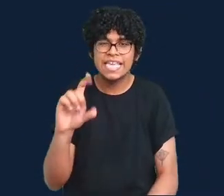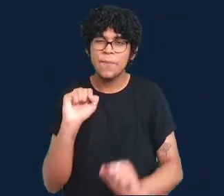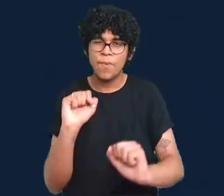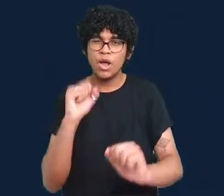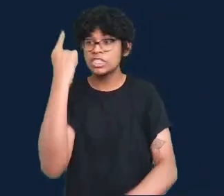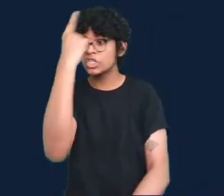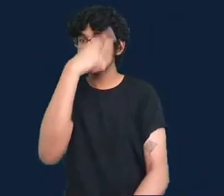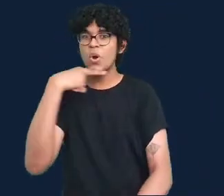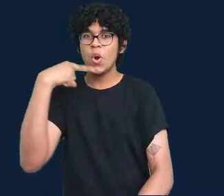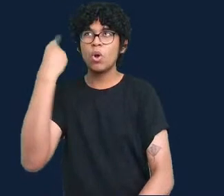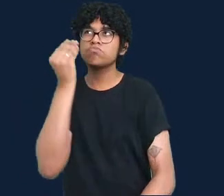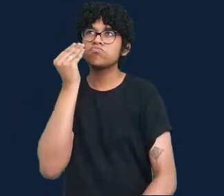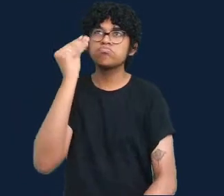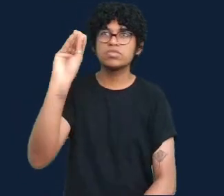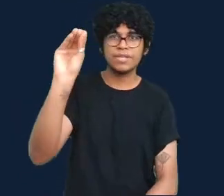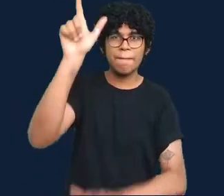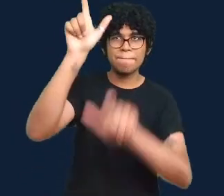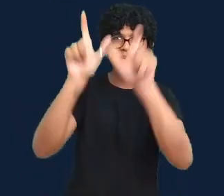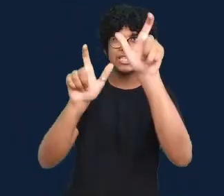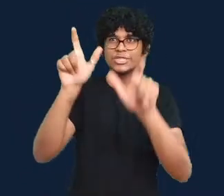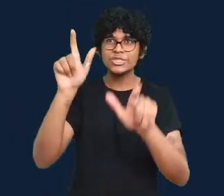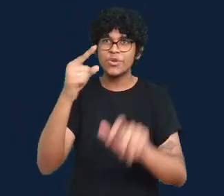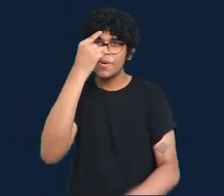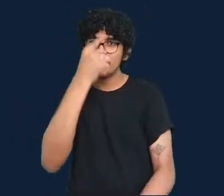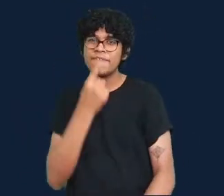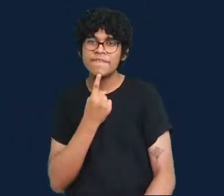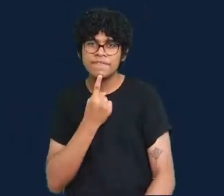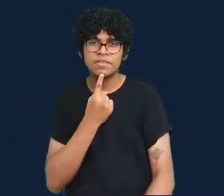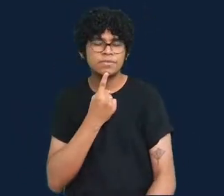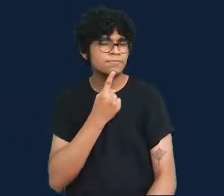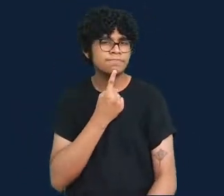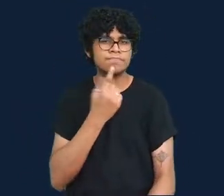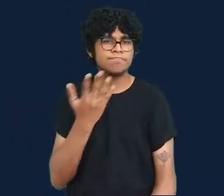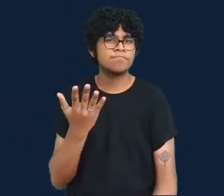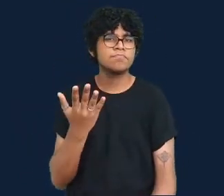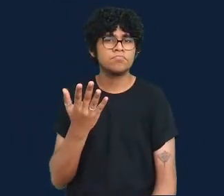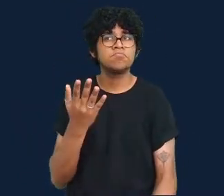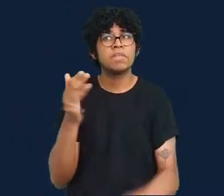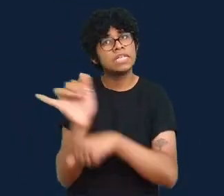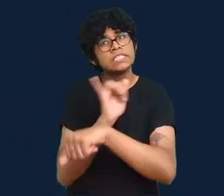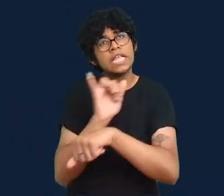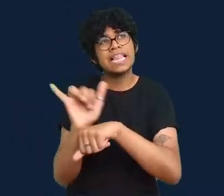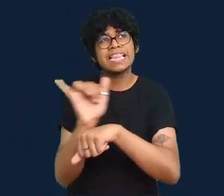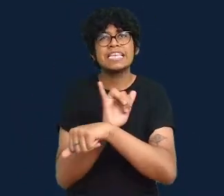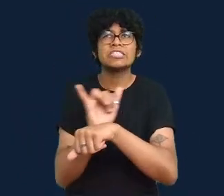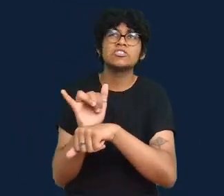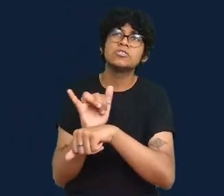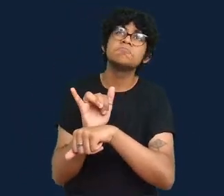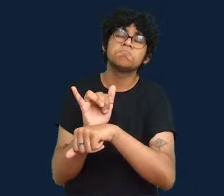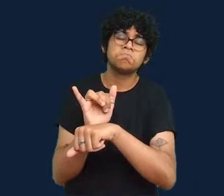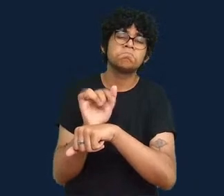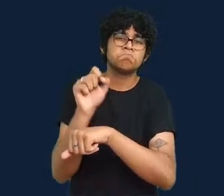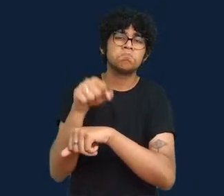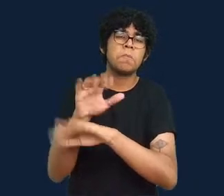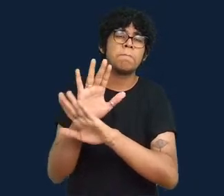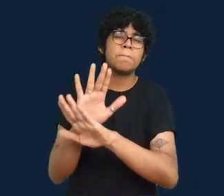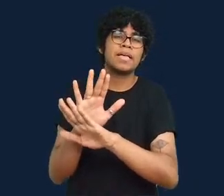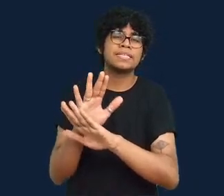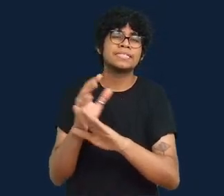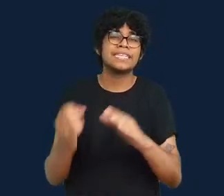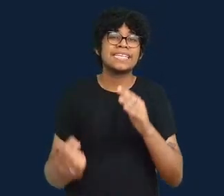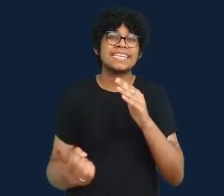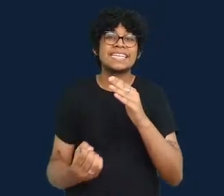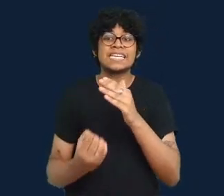These approaches are not necessarily going to come out if I start with the tool. So I think